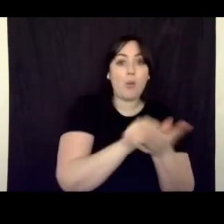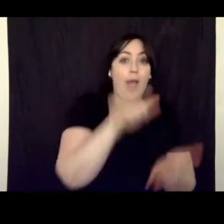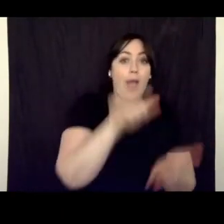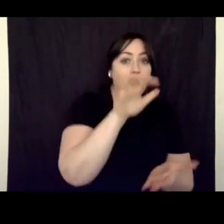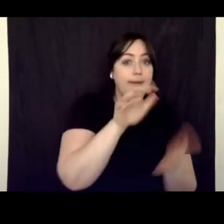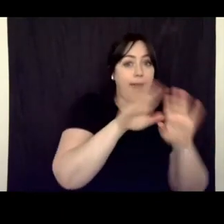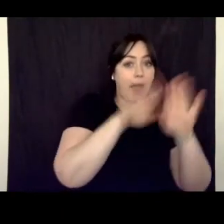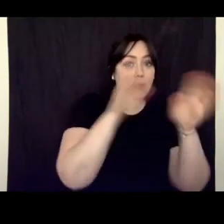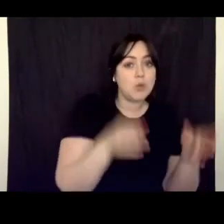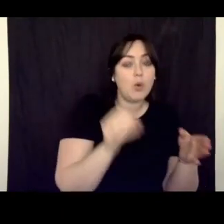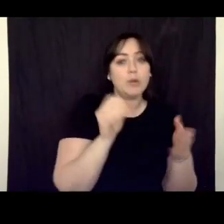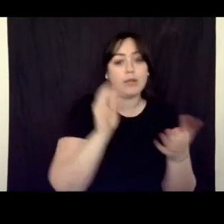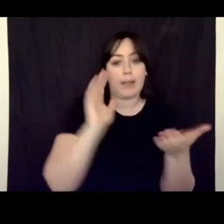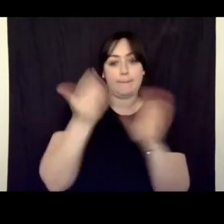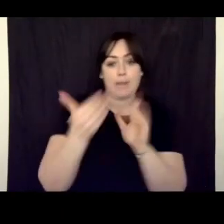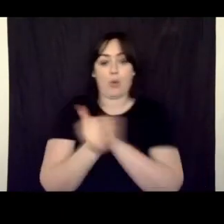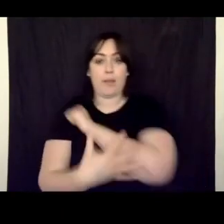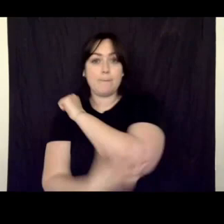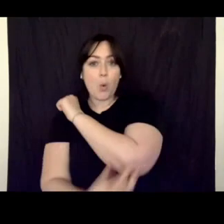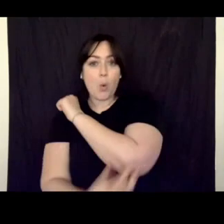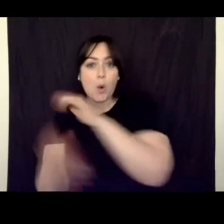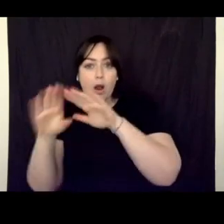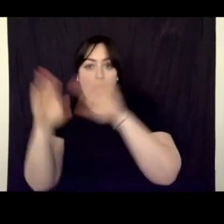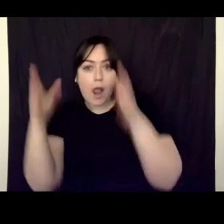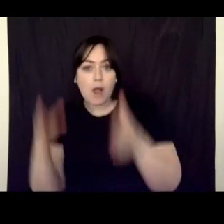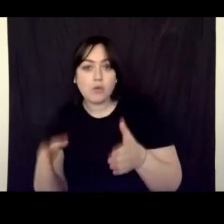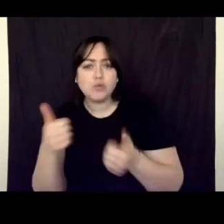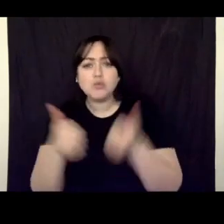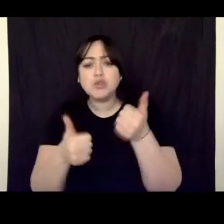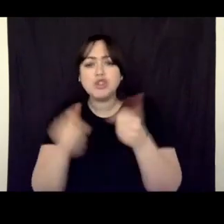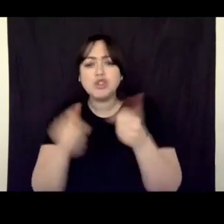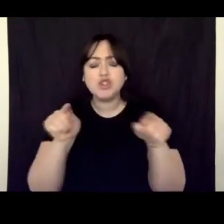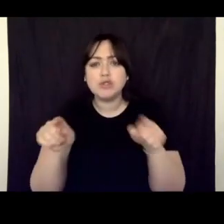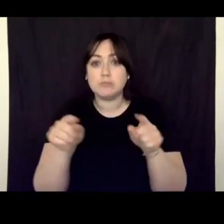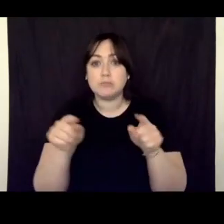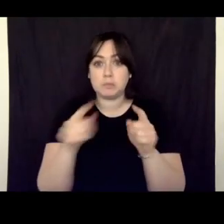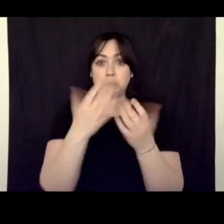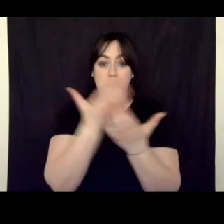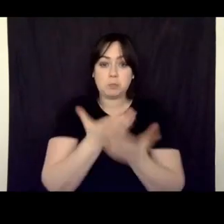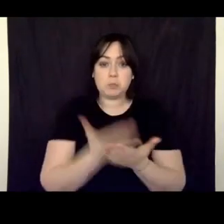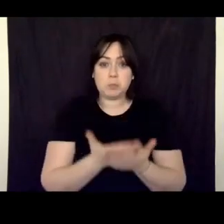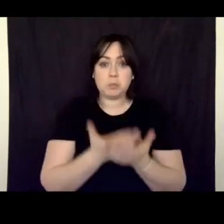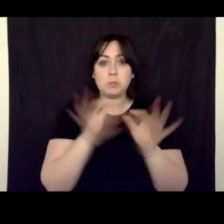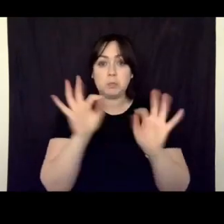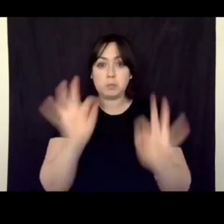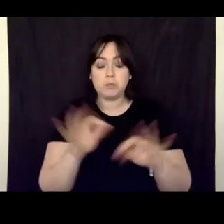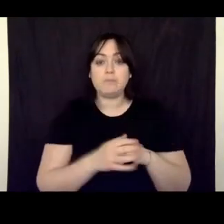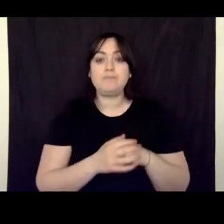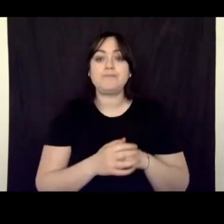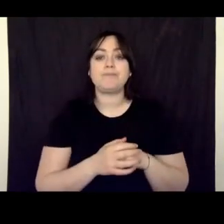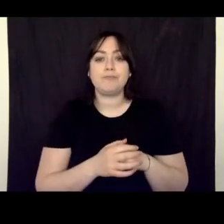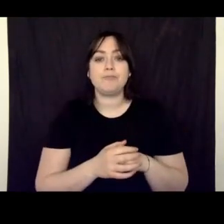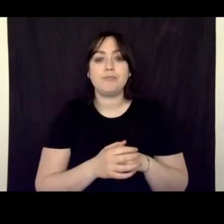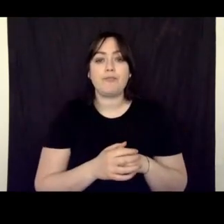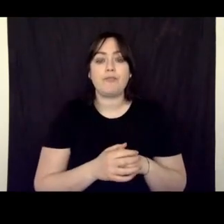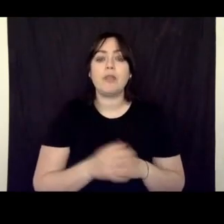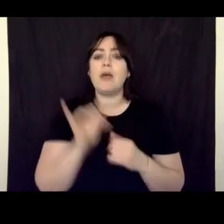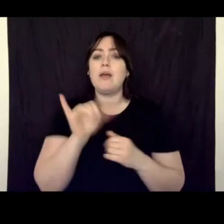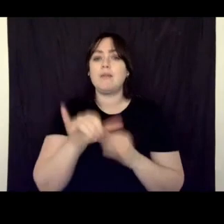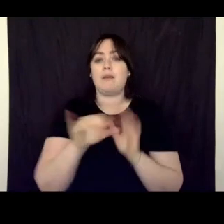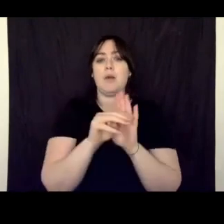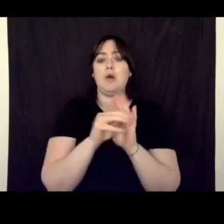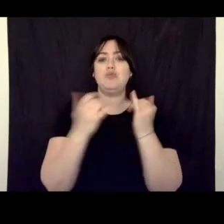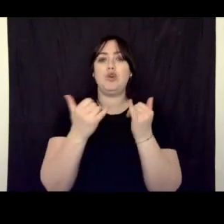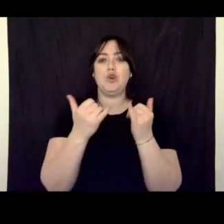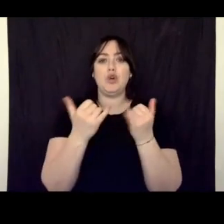poor household. So the module currently covers a large set of domains, and that's particularly important